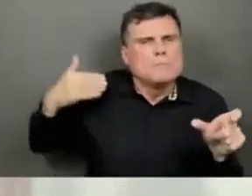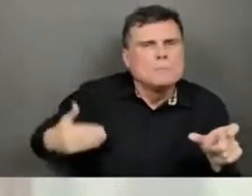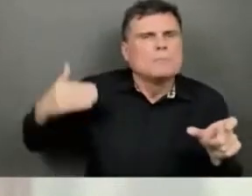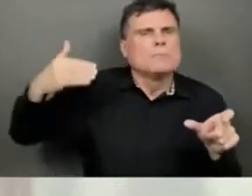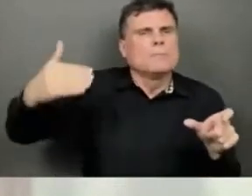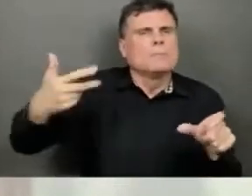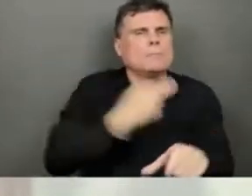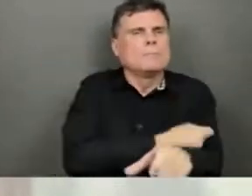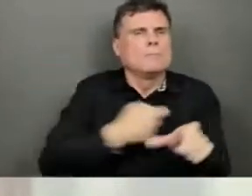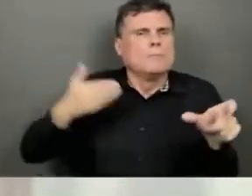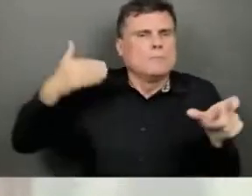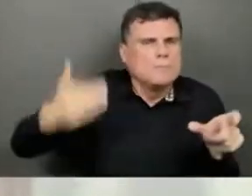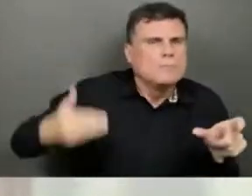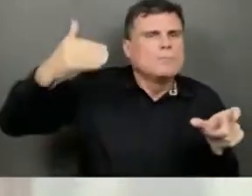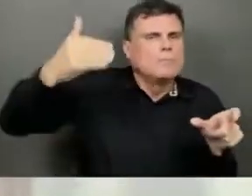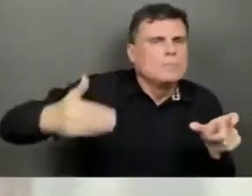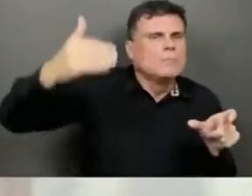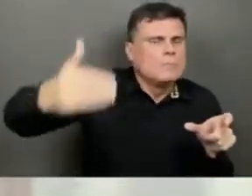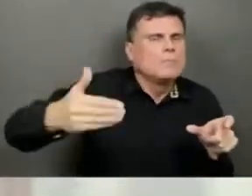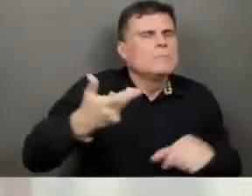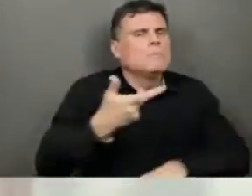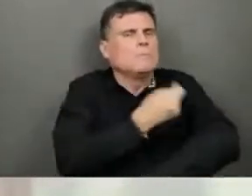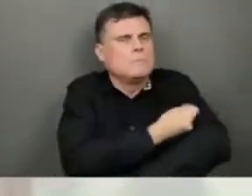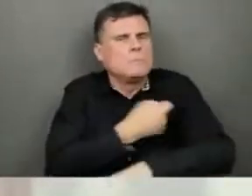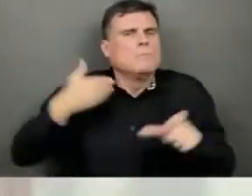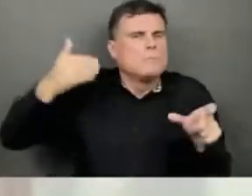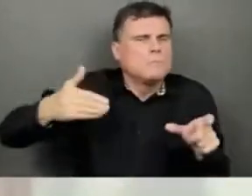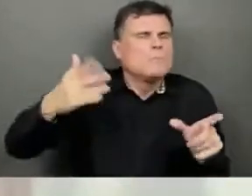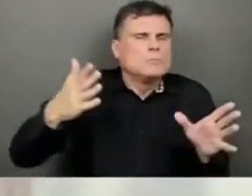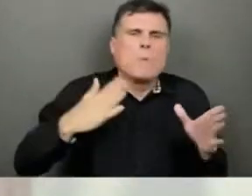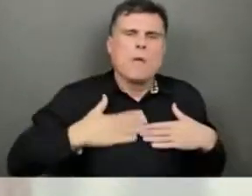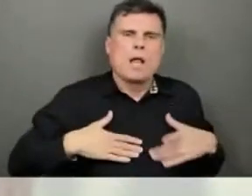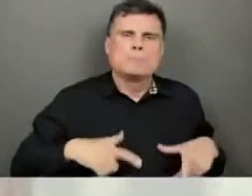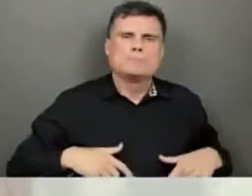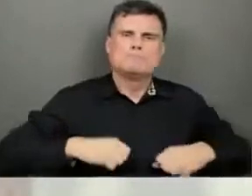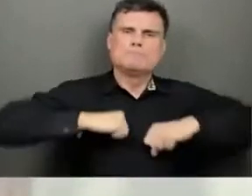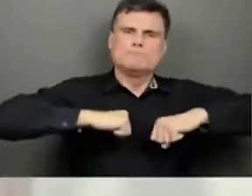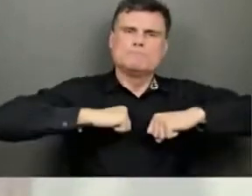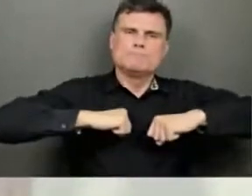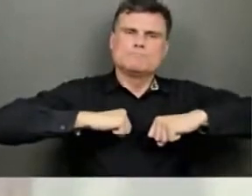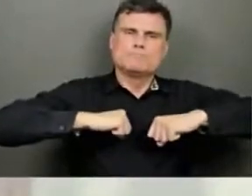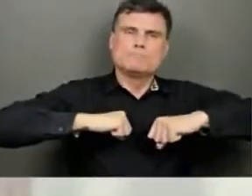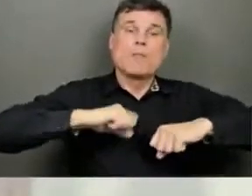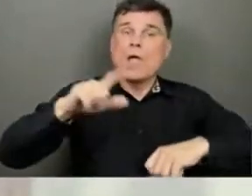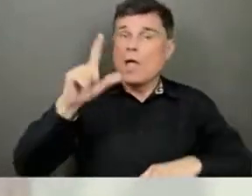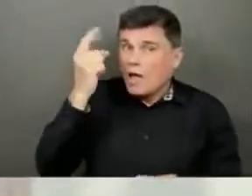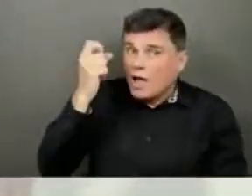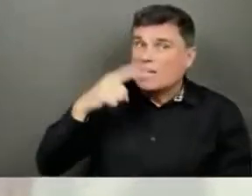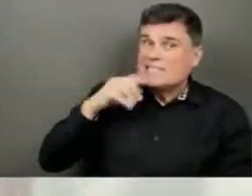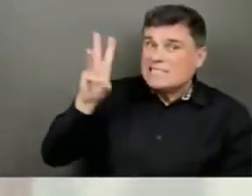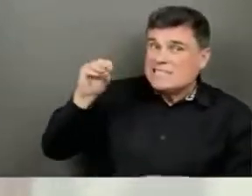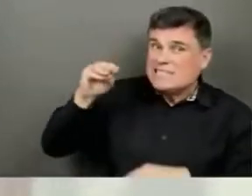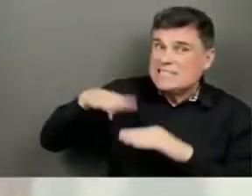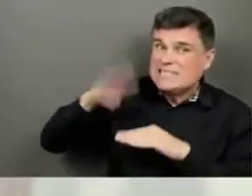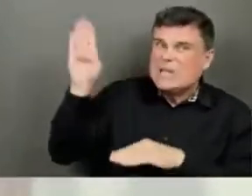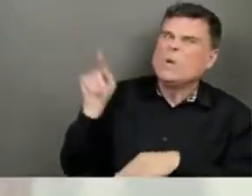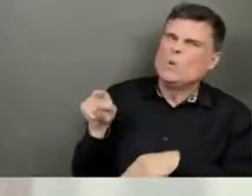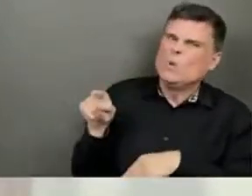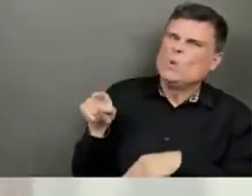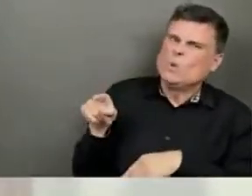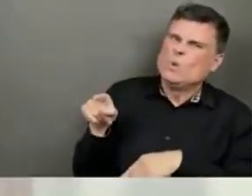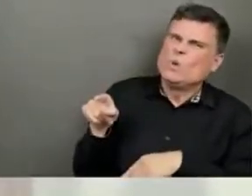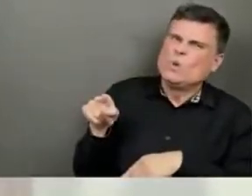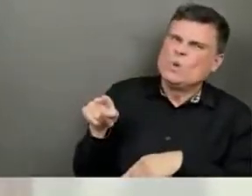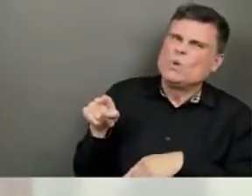there's a bit of a step up for people in their 60s, and that's why we've included that recommendation to consider the booster if you're 60 and